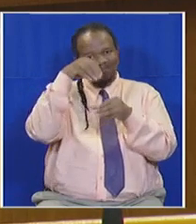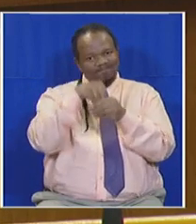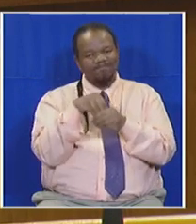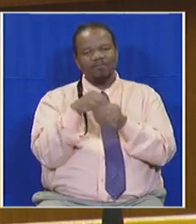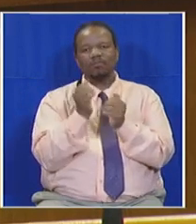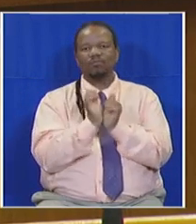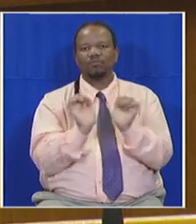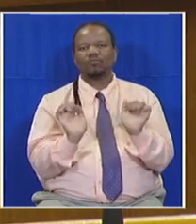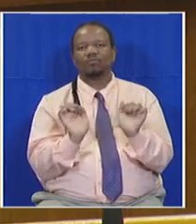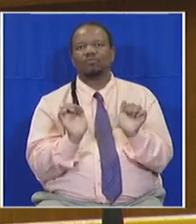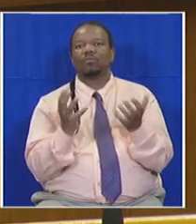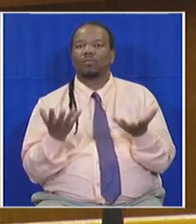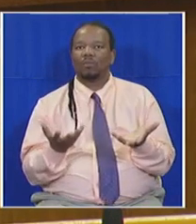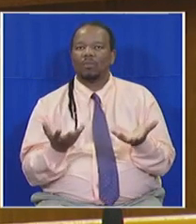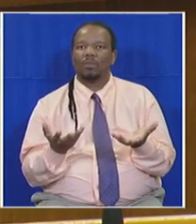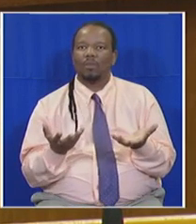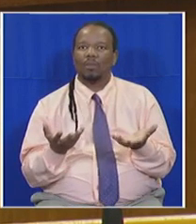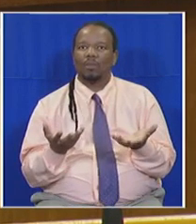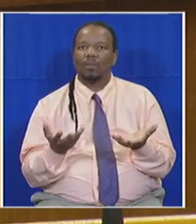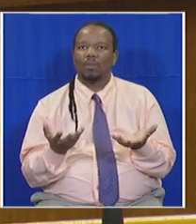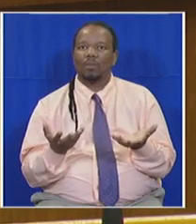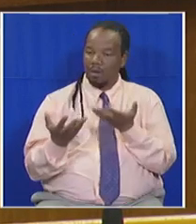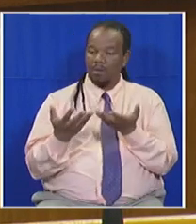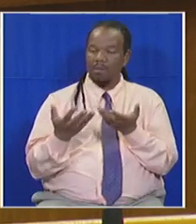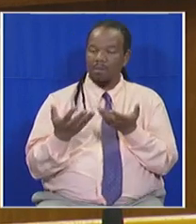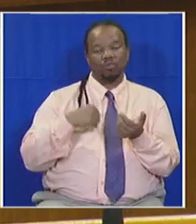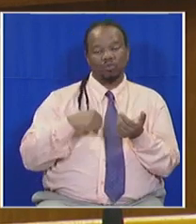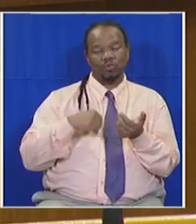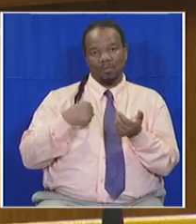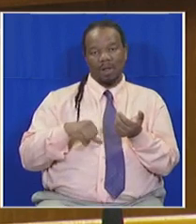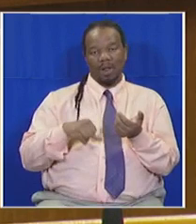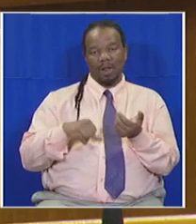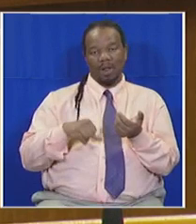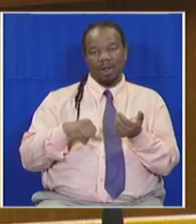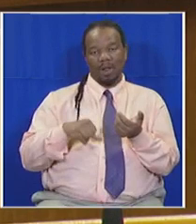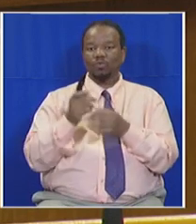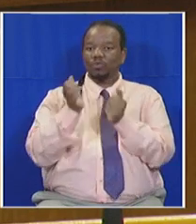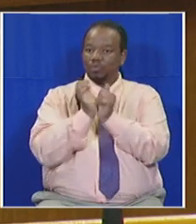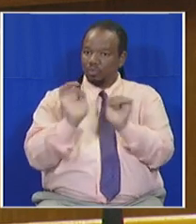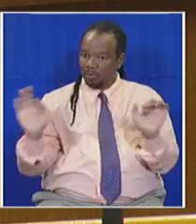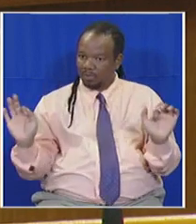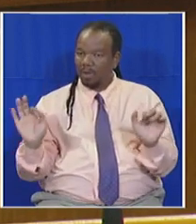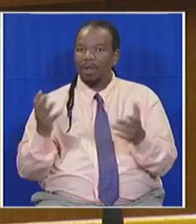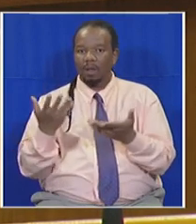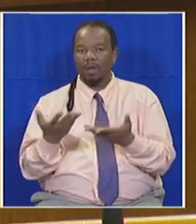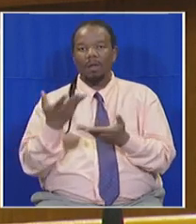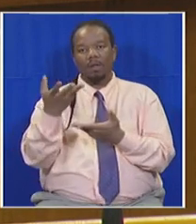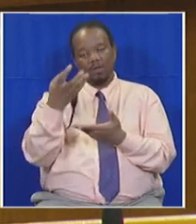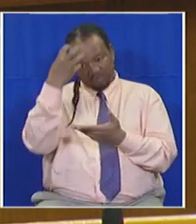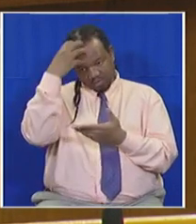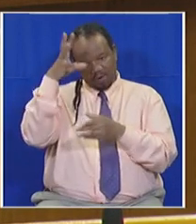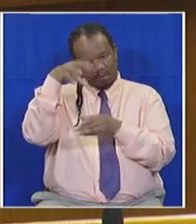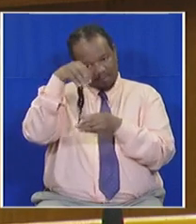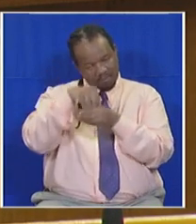In a bid to further democratize our municipal spaces, we have pushed for greater involvement of traditional leaders